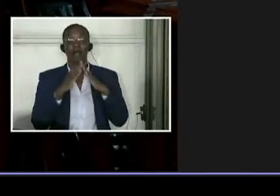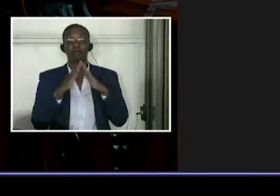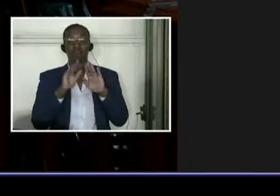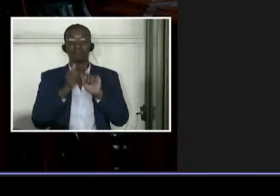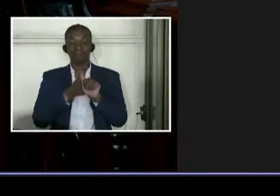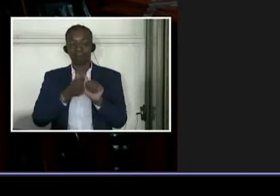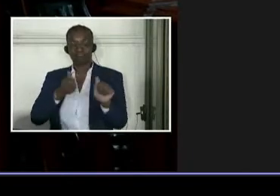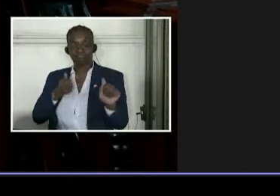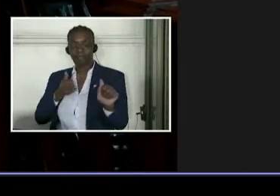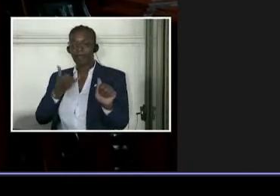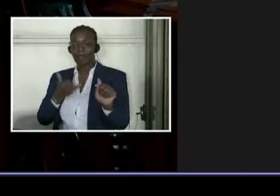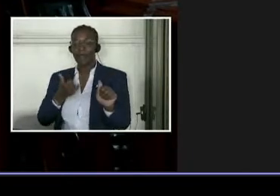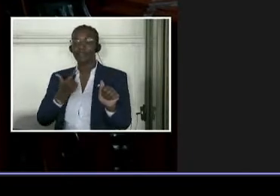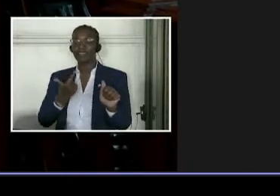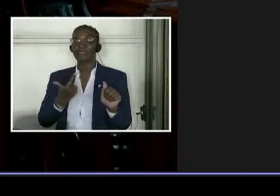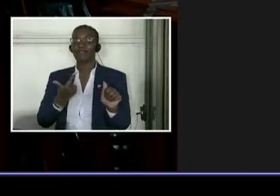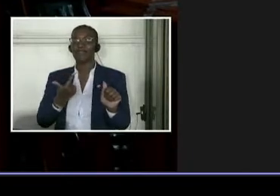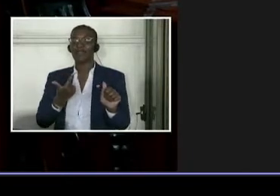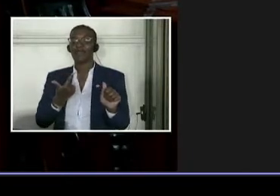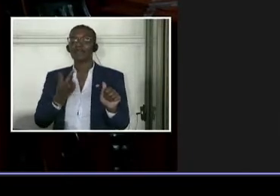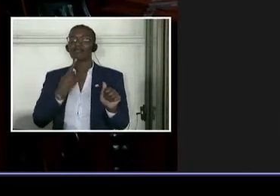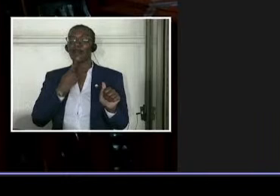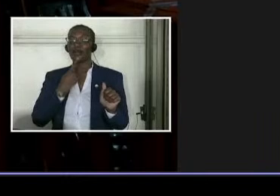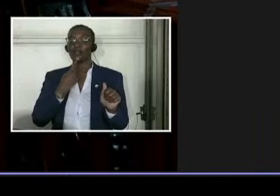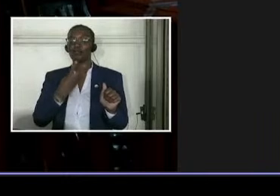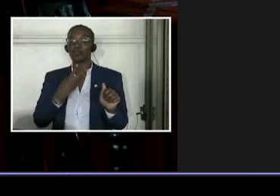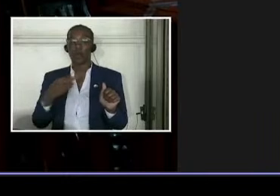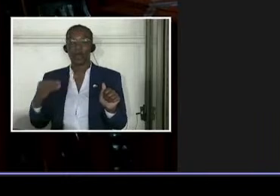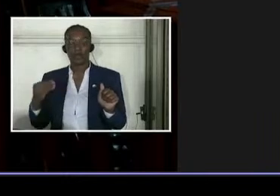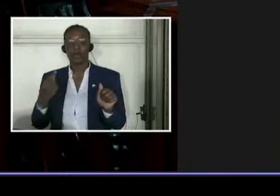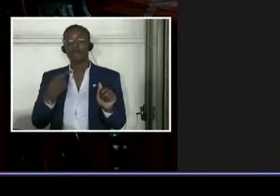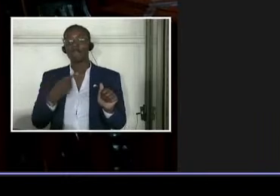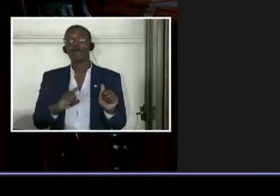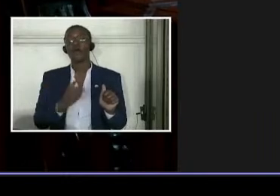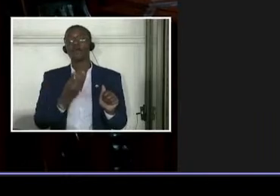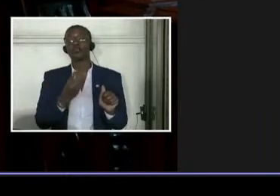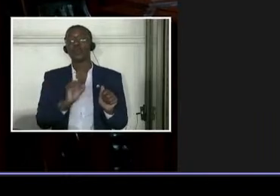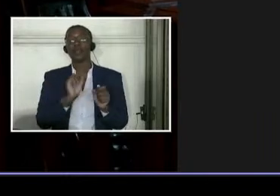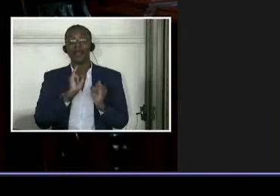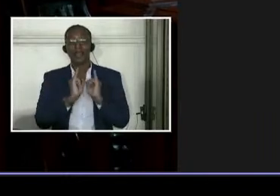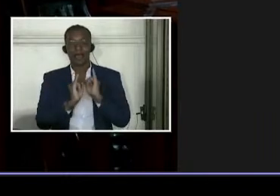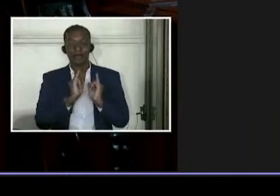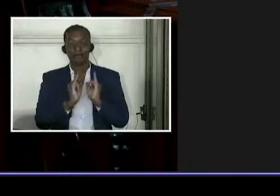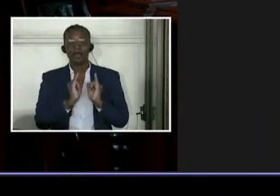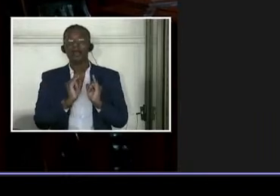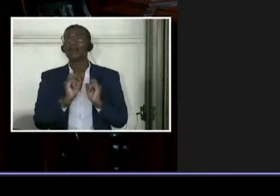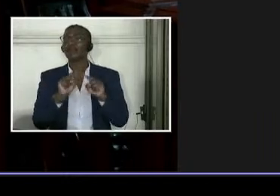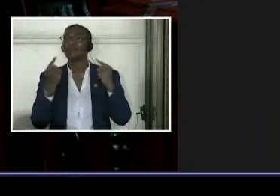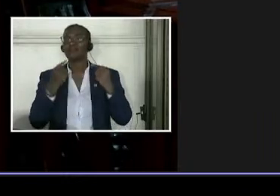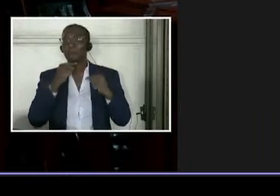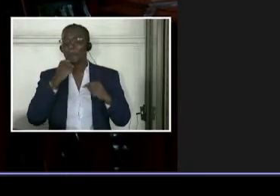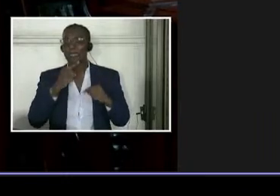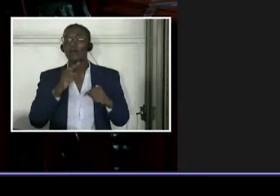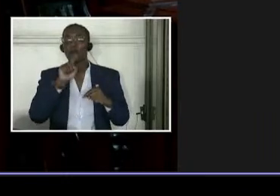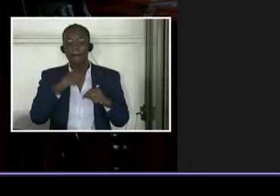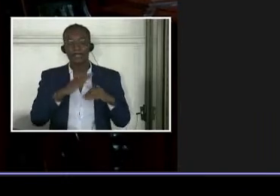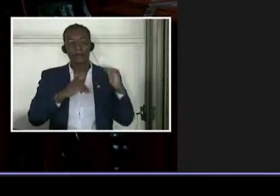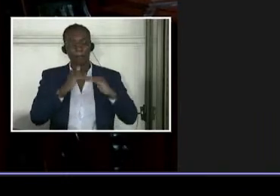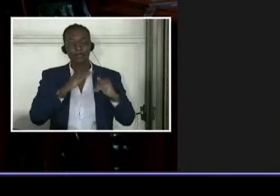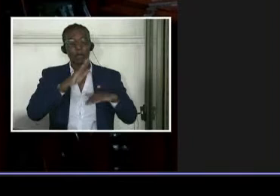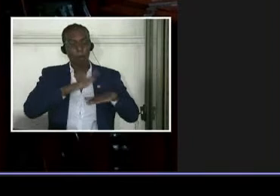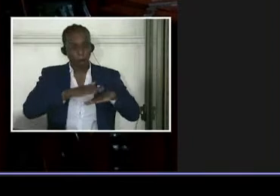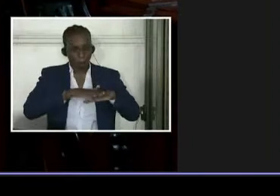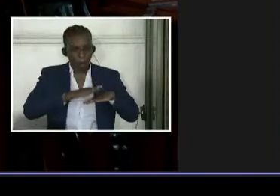now stands at 742,000 in terms of the census 2011, does not break our resolve to provide comfort and restore